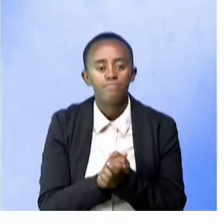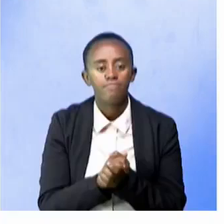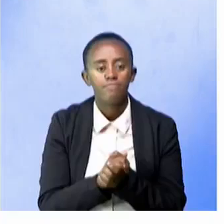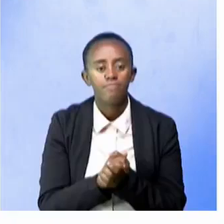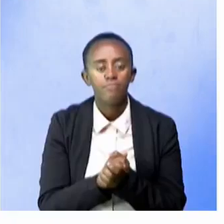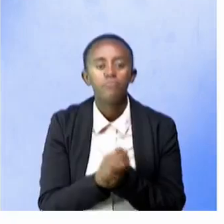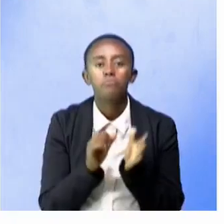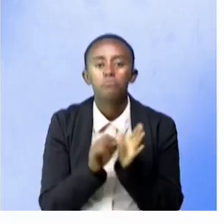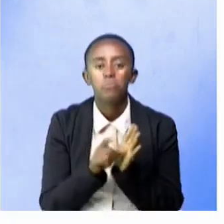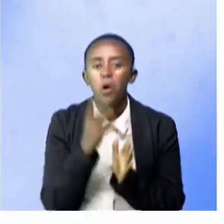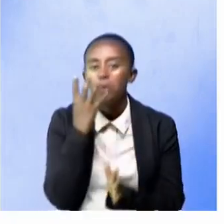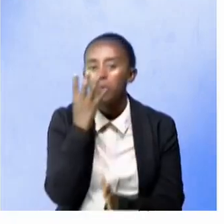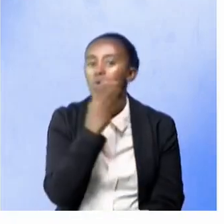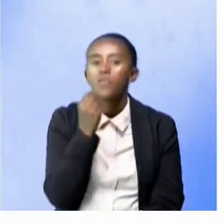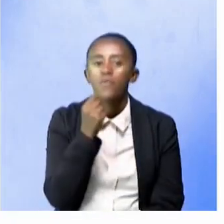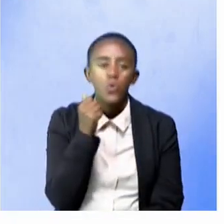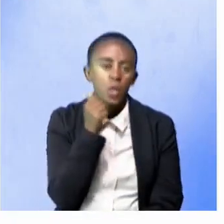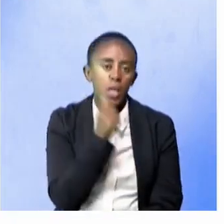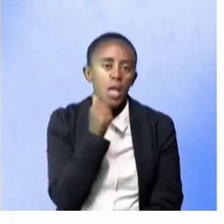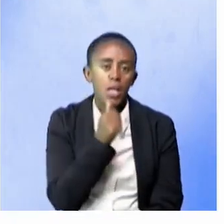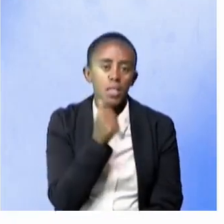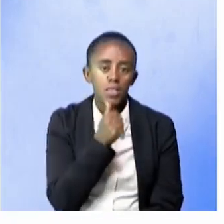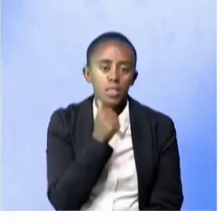Beautiful garden.